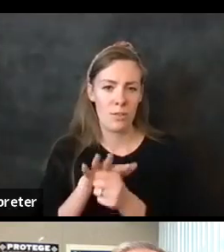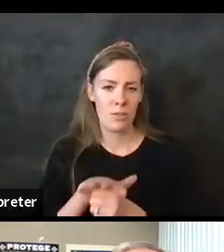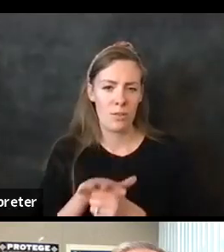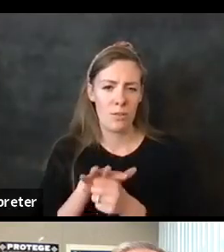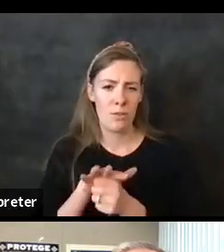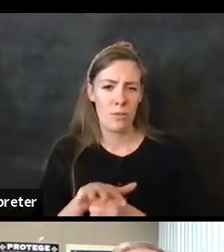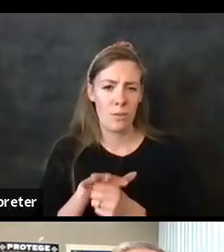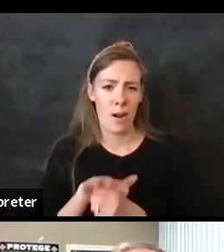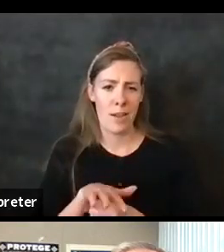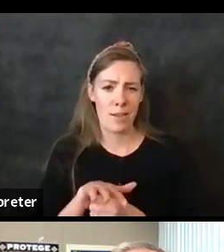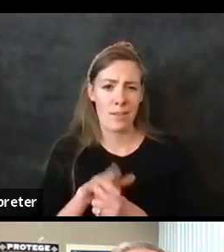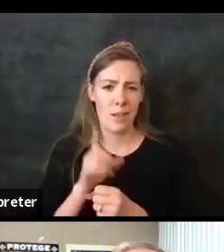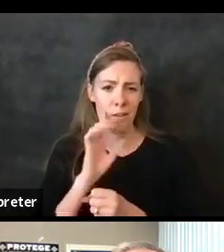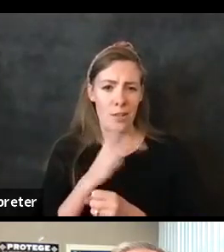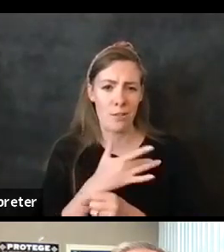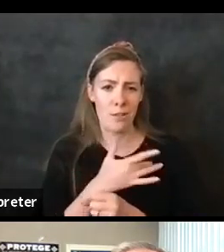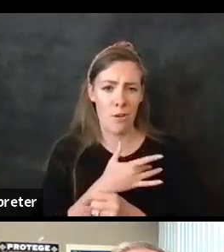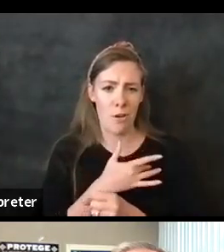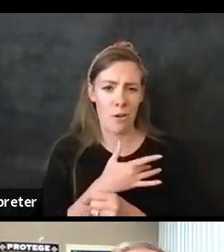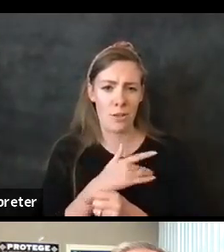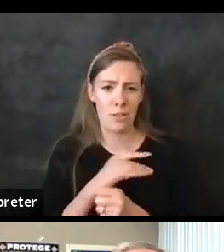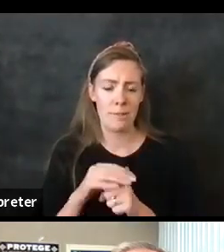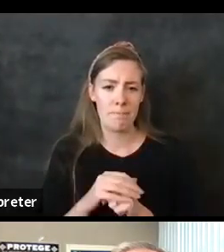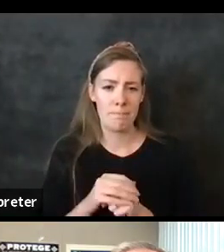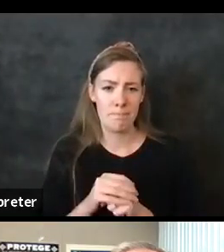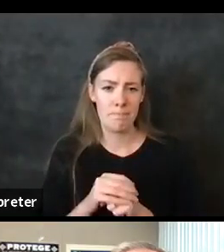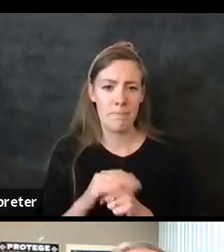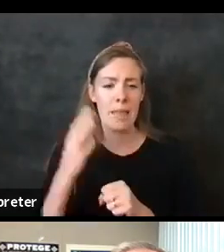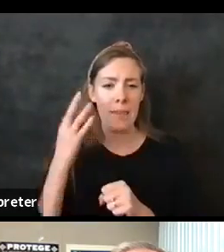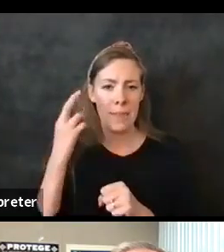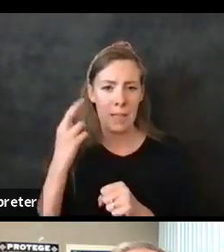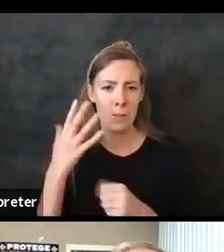perivascular coronary artery inflammation.